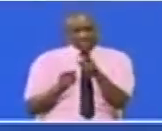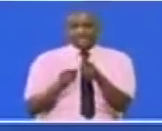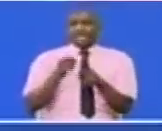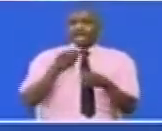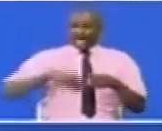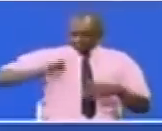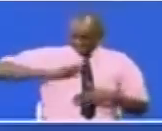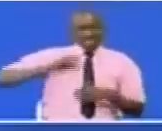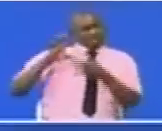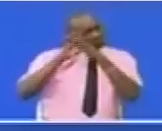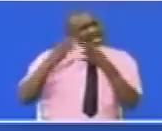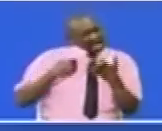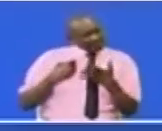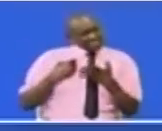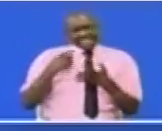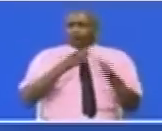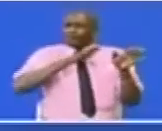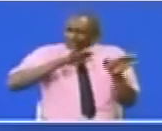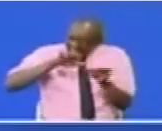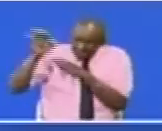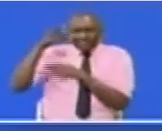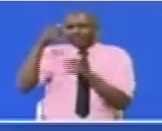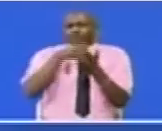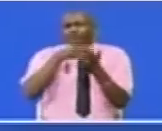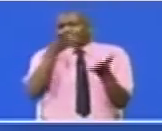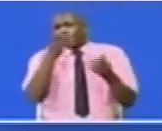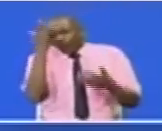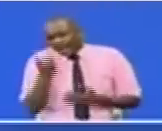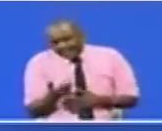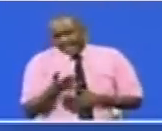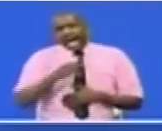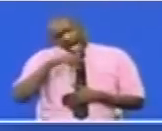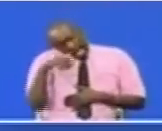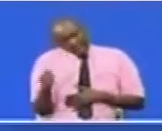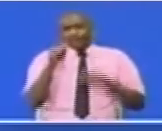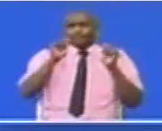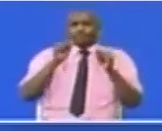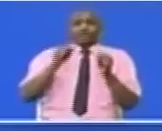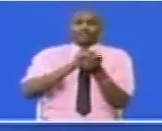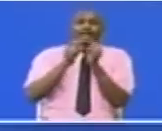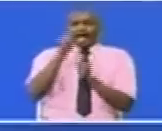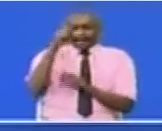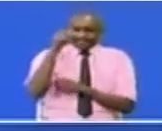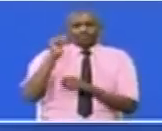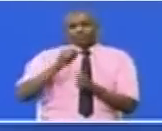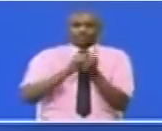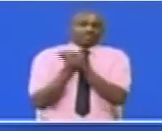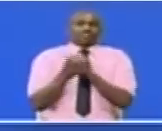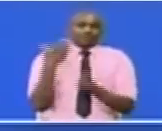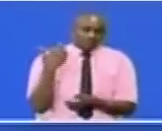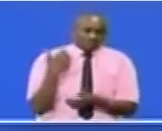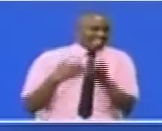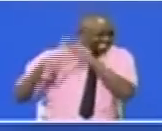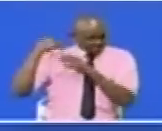Olympics, raising questions as to why Parliament is getting involved now while ADAC has been in place all along.